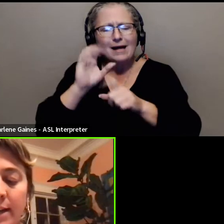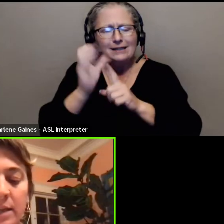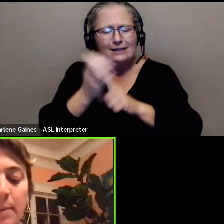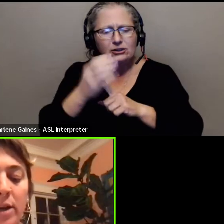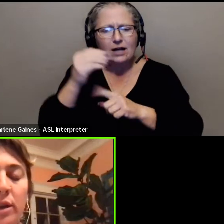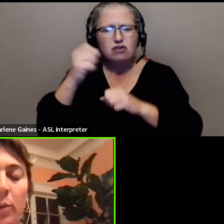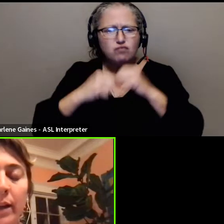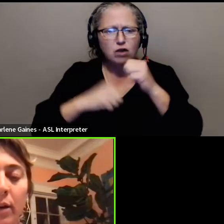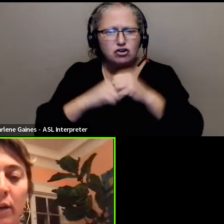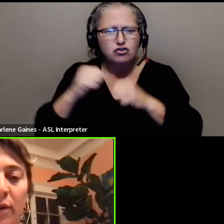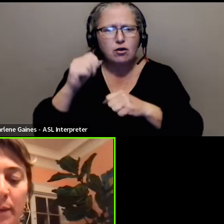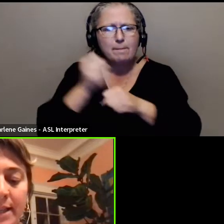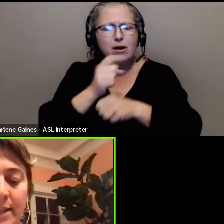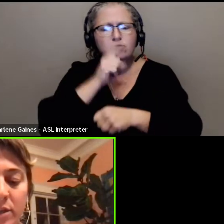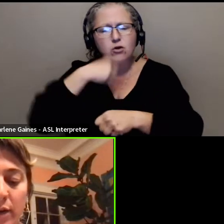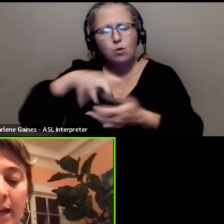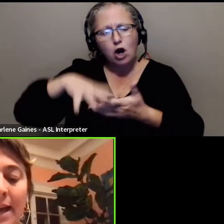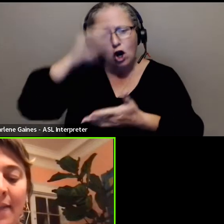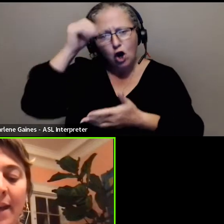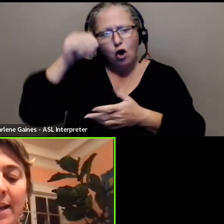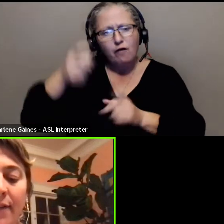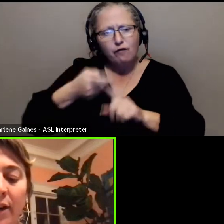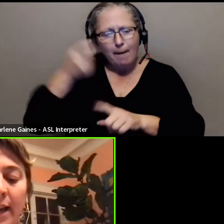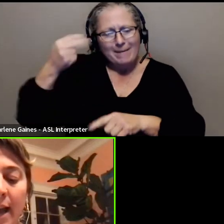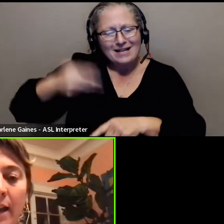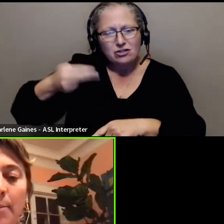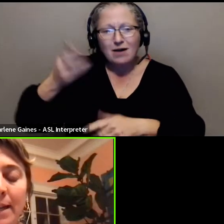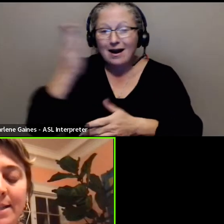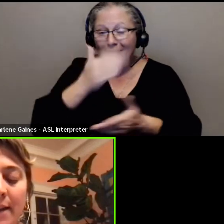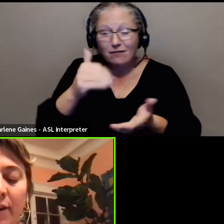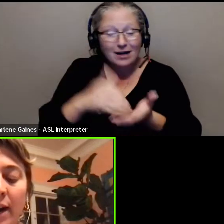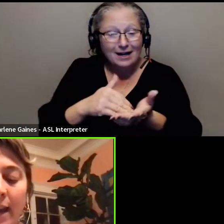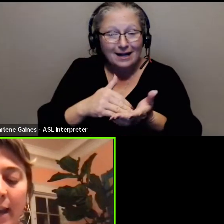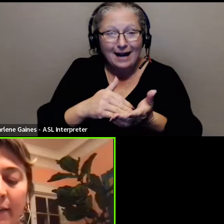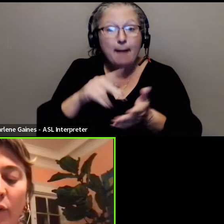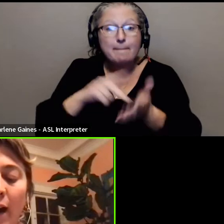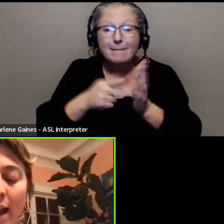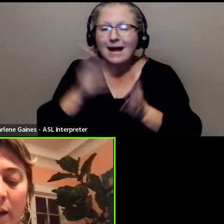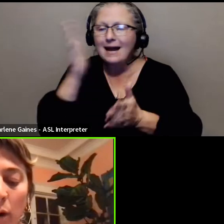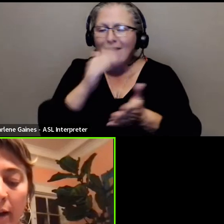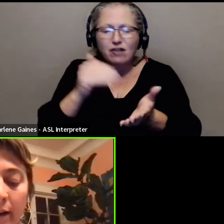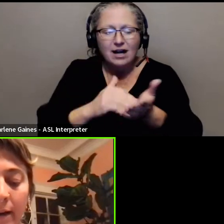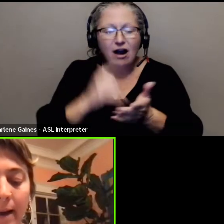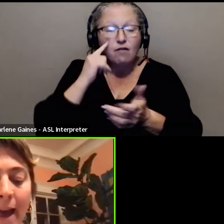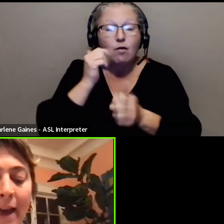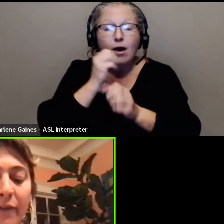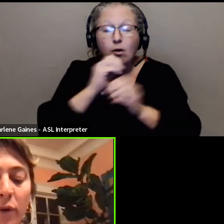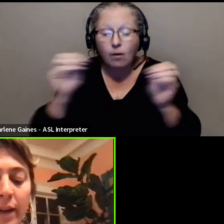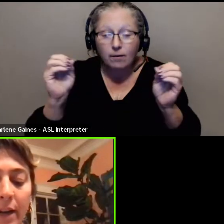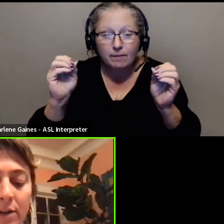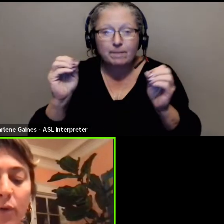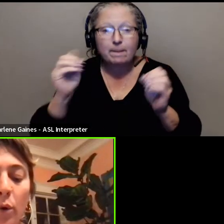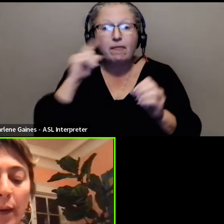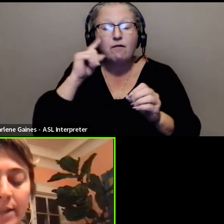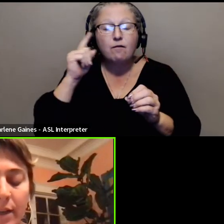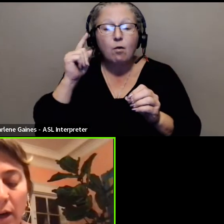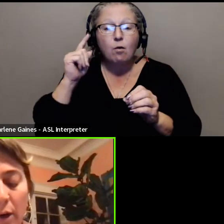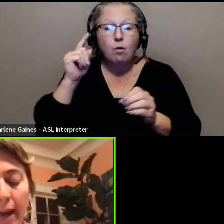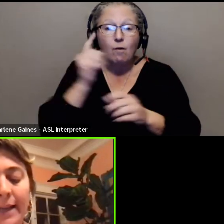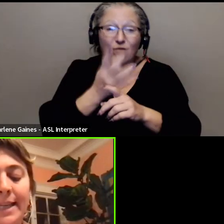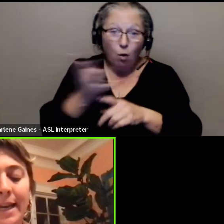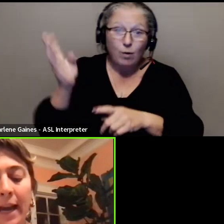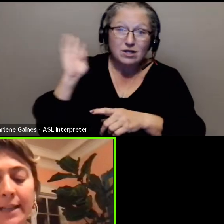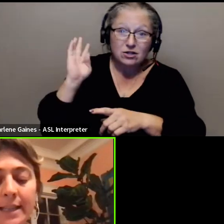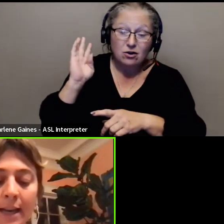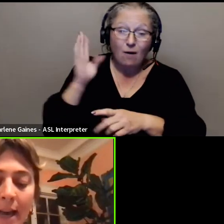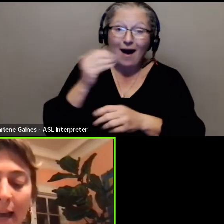structures to make sure that we learn from this history, that never again means never again for anyone? And 4 weeks ago